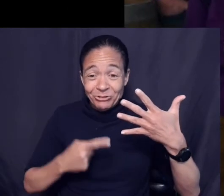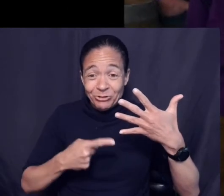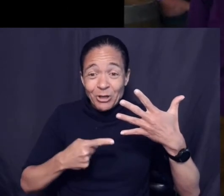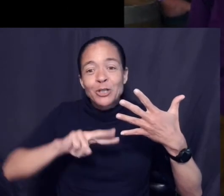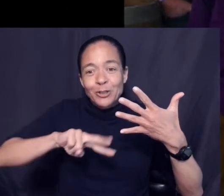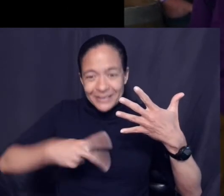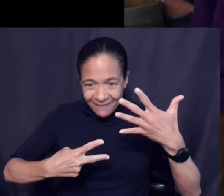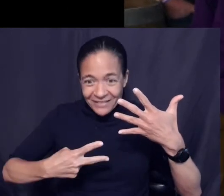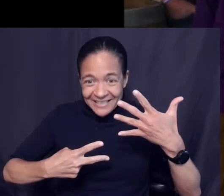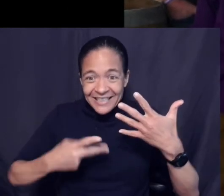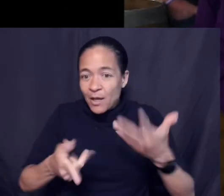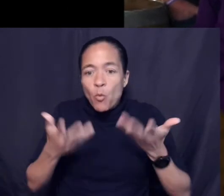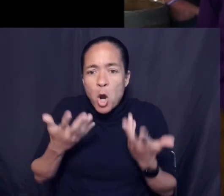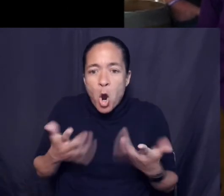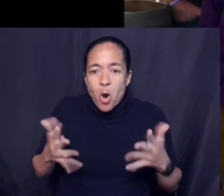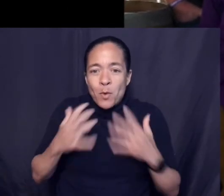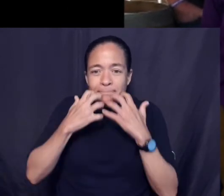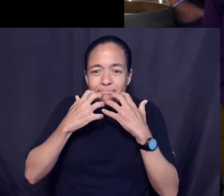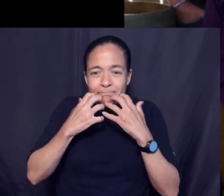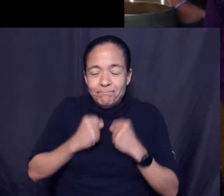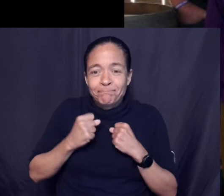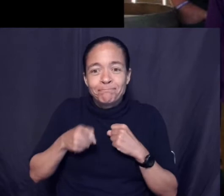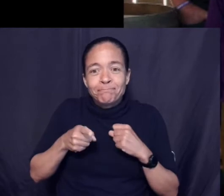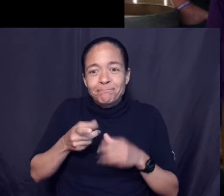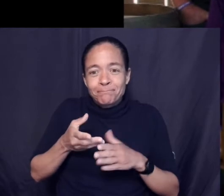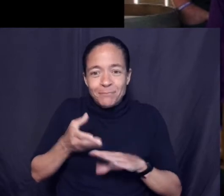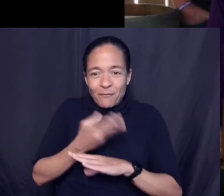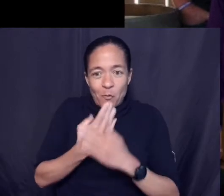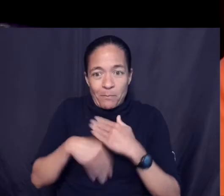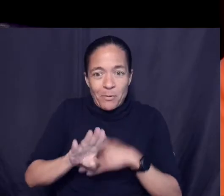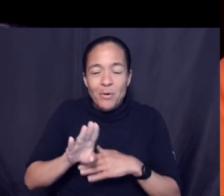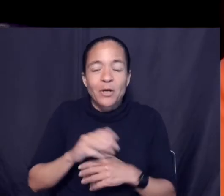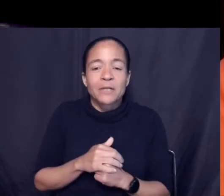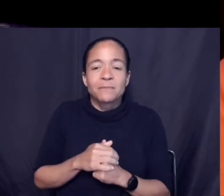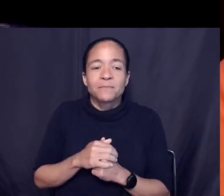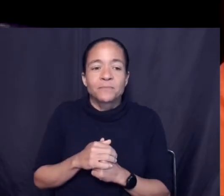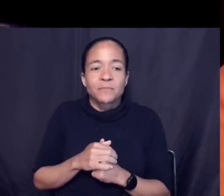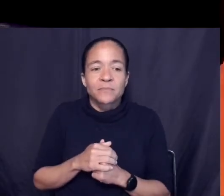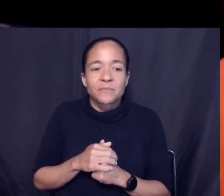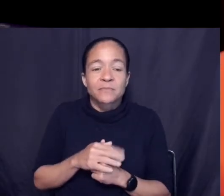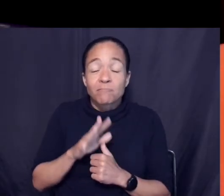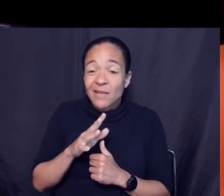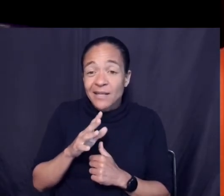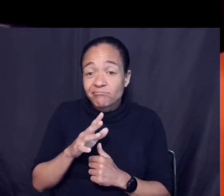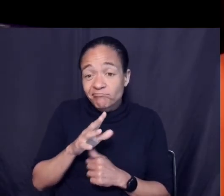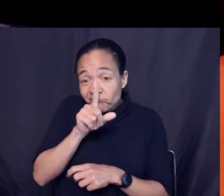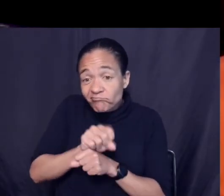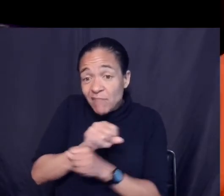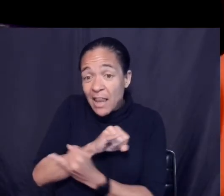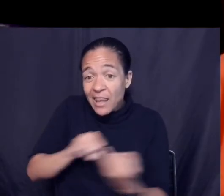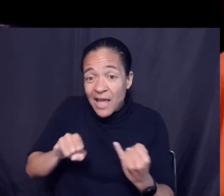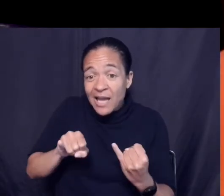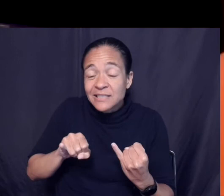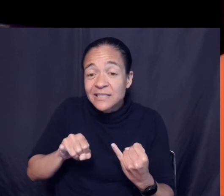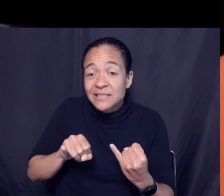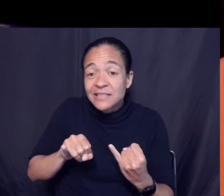So she was beloved greatly before she even came along. She was the last of our